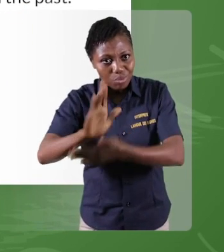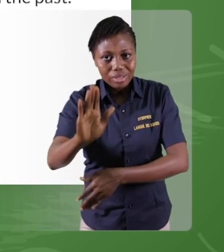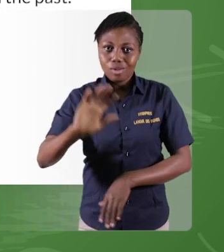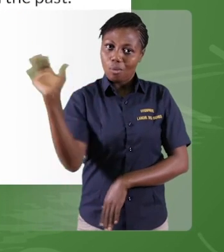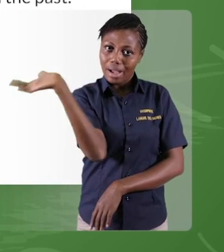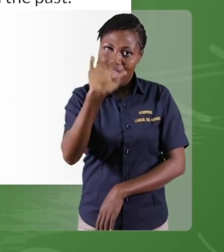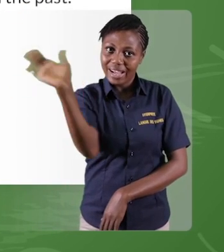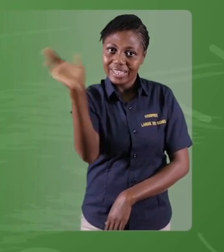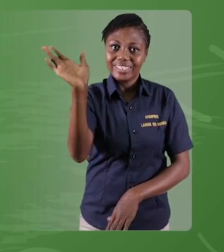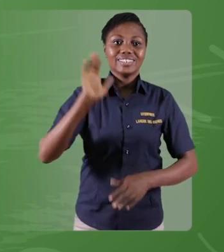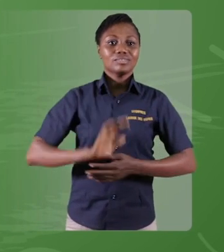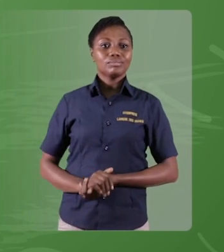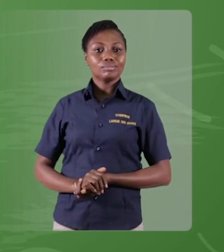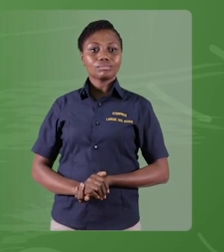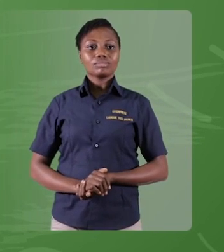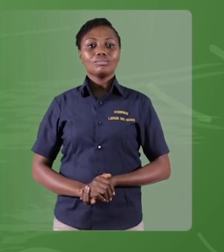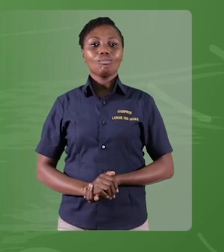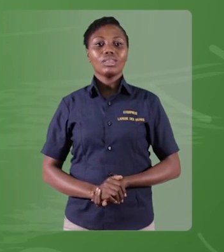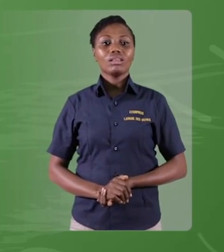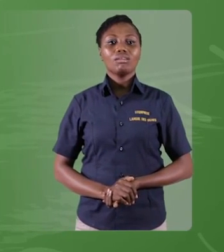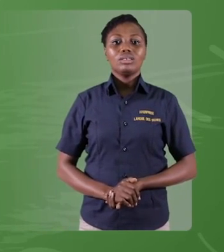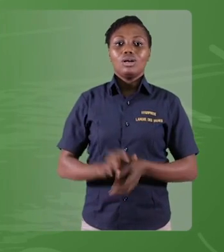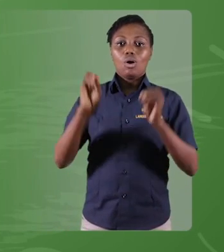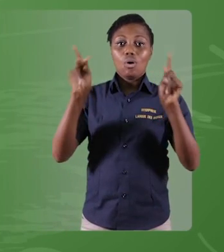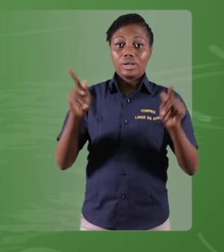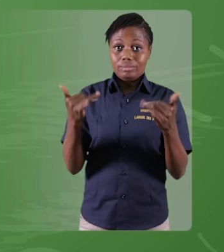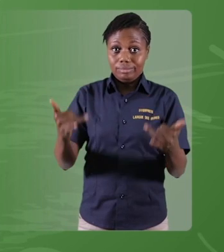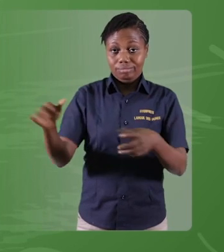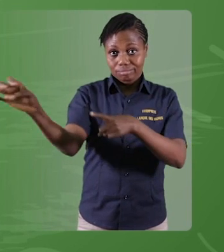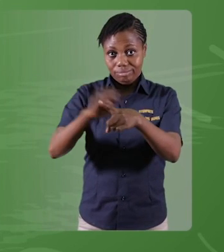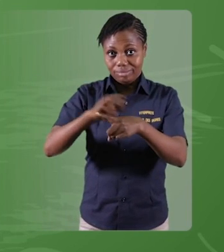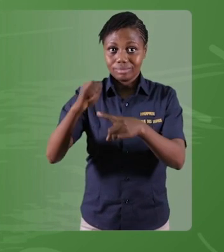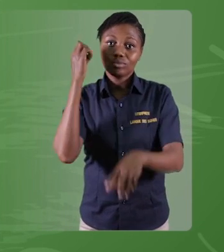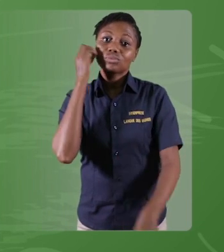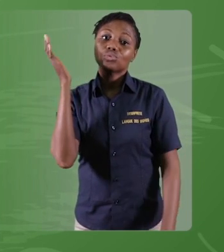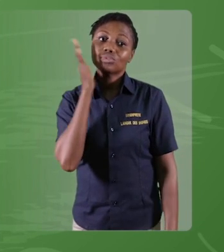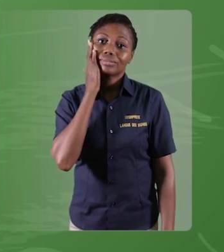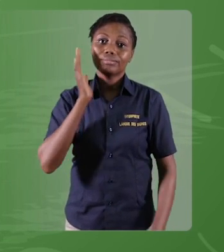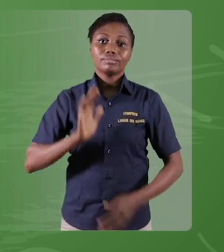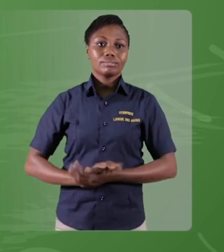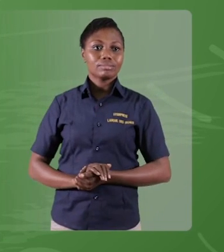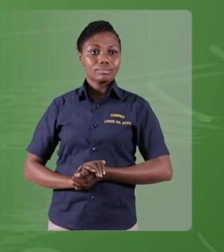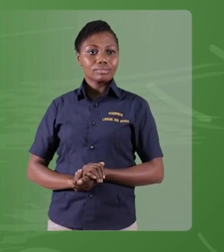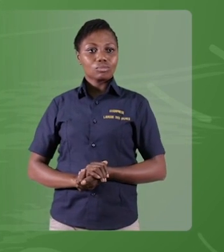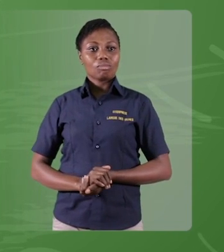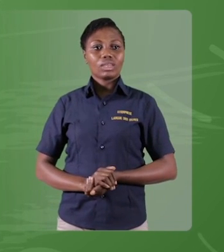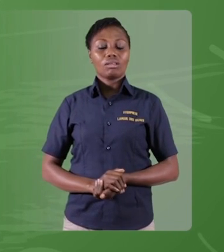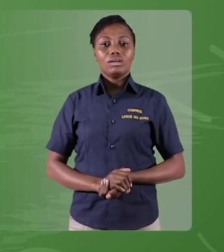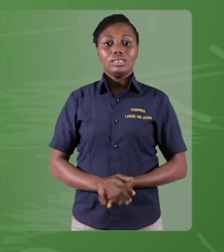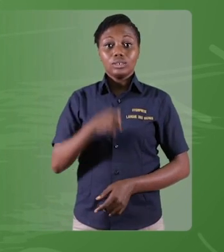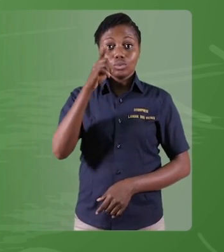Goodbye. Bye for now. Okay, this is the end of this lesson. For homework, you have to practice the dialogue with your